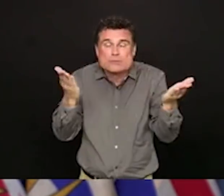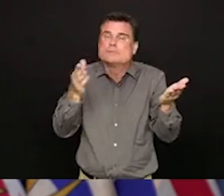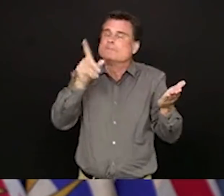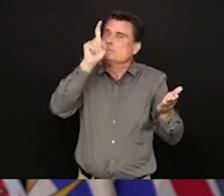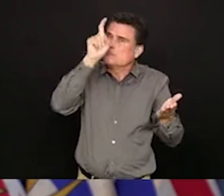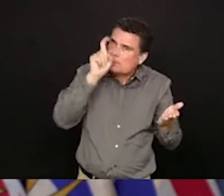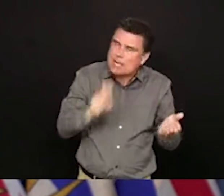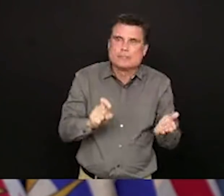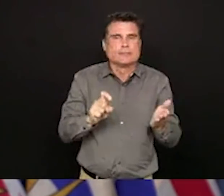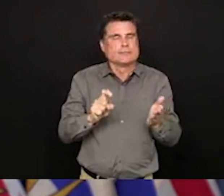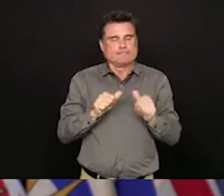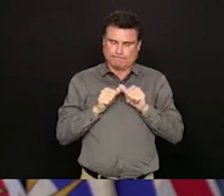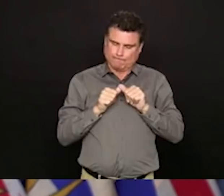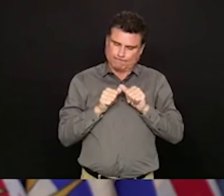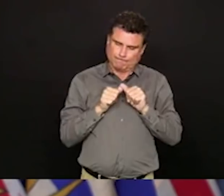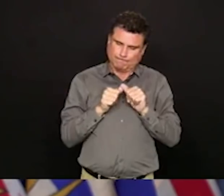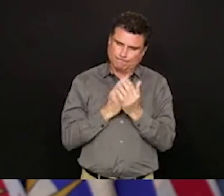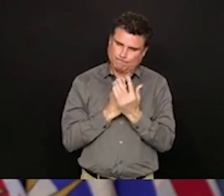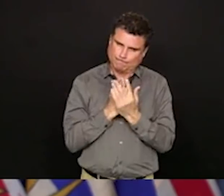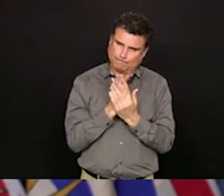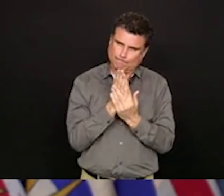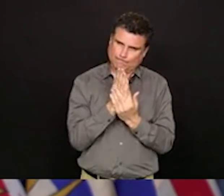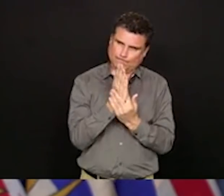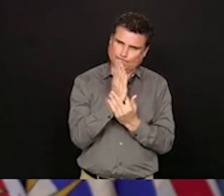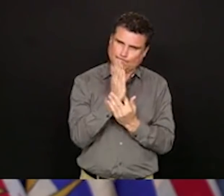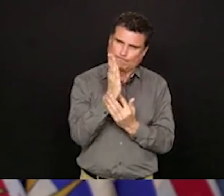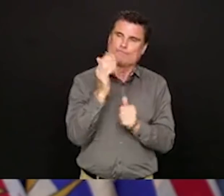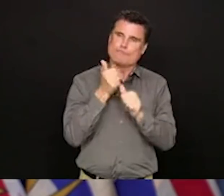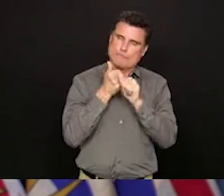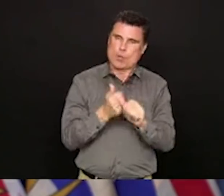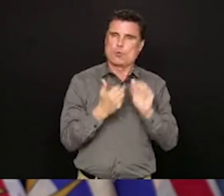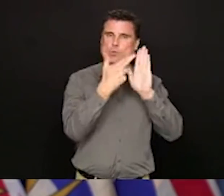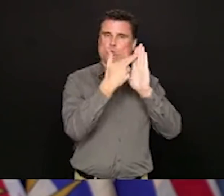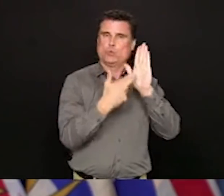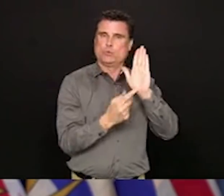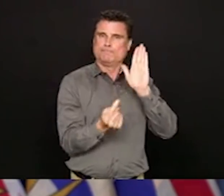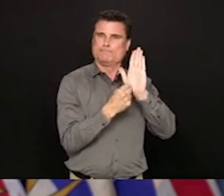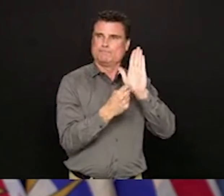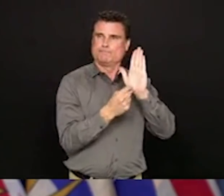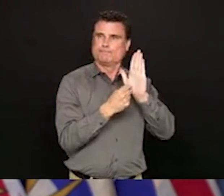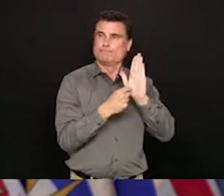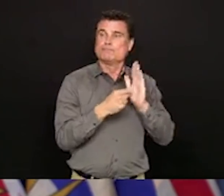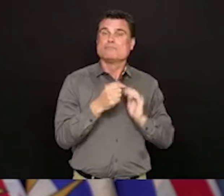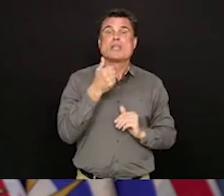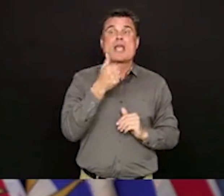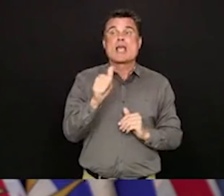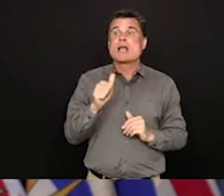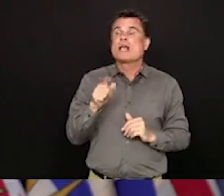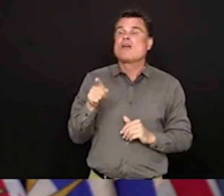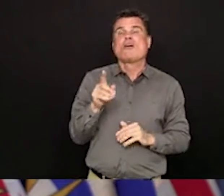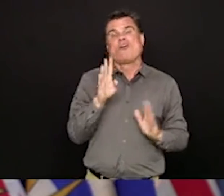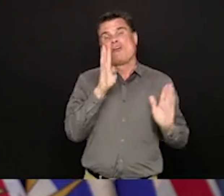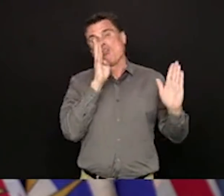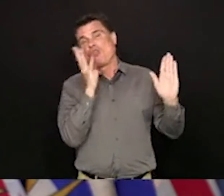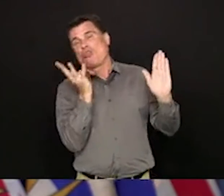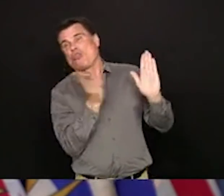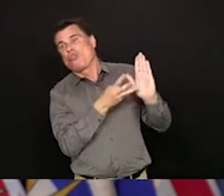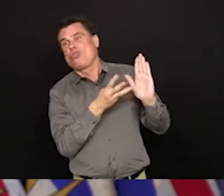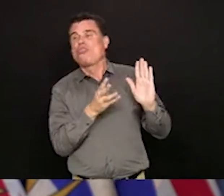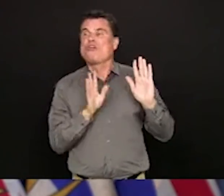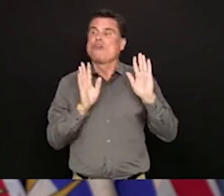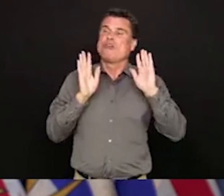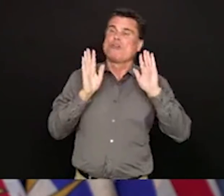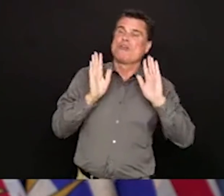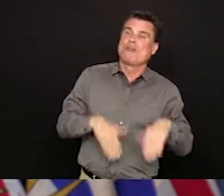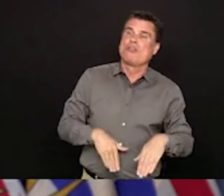any weaknesses in our firewall if we are going to be able to move ahead into our new normal. We